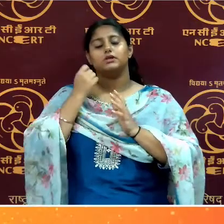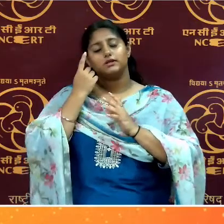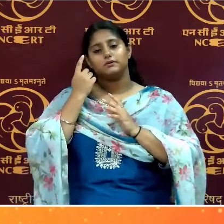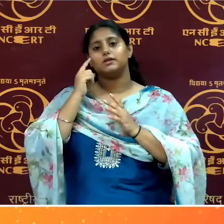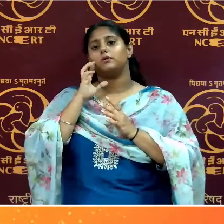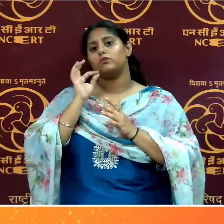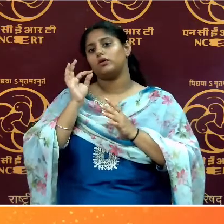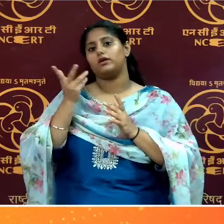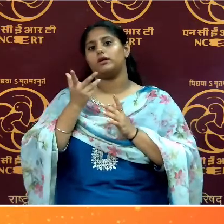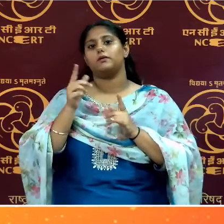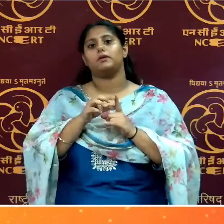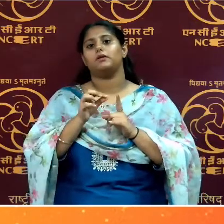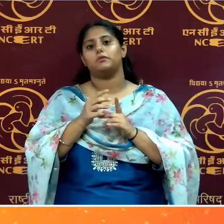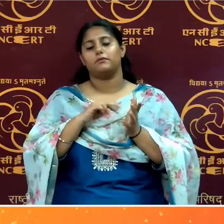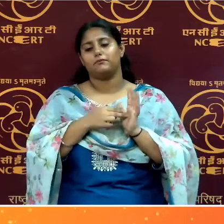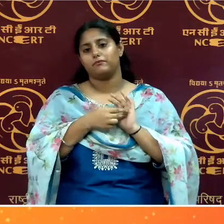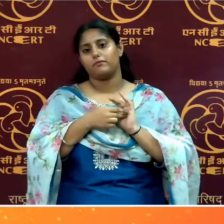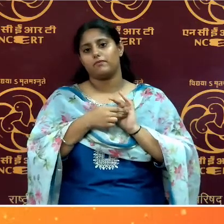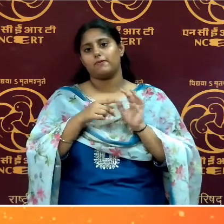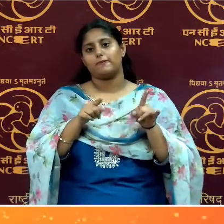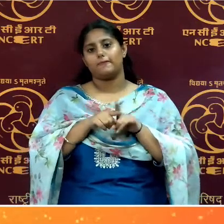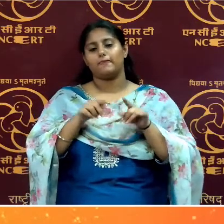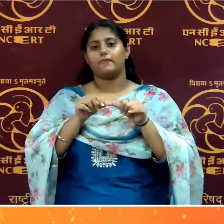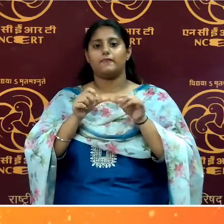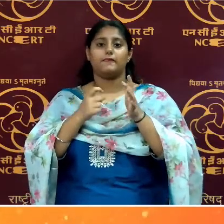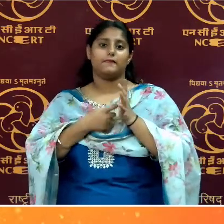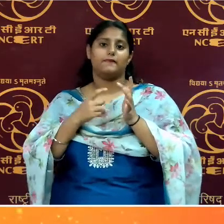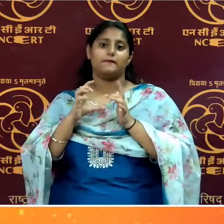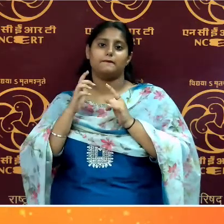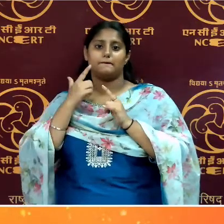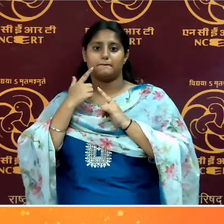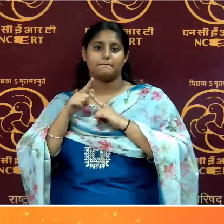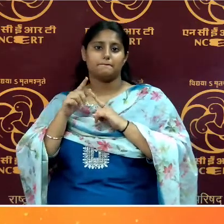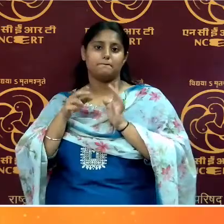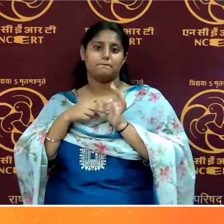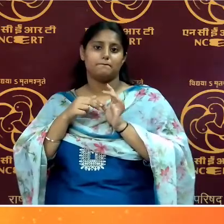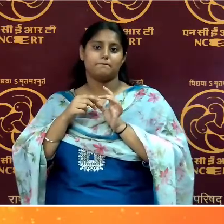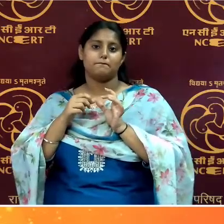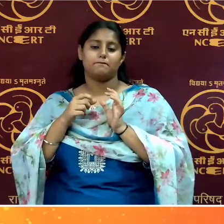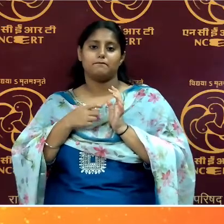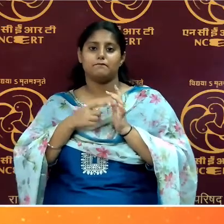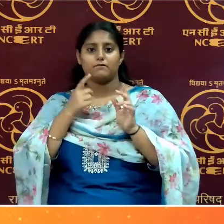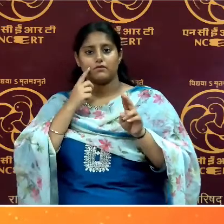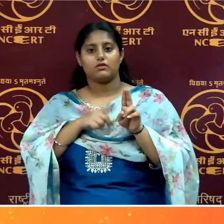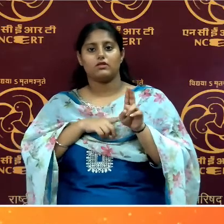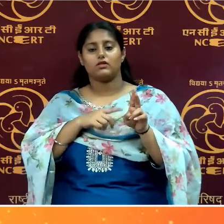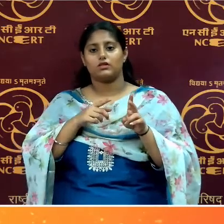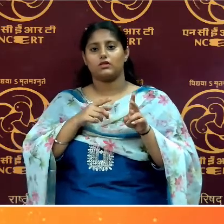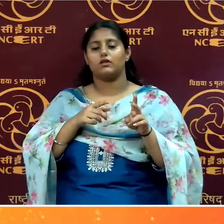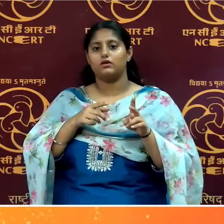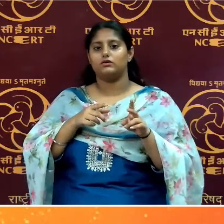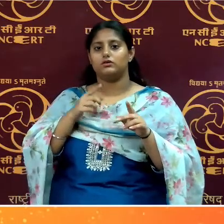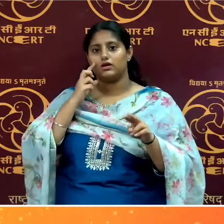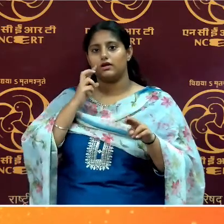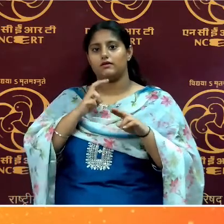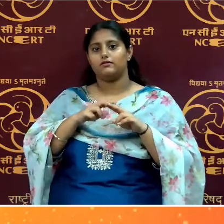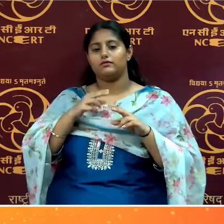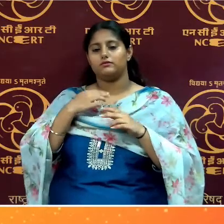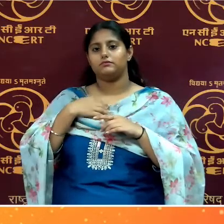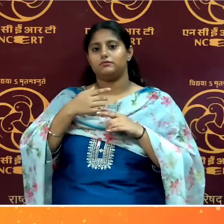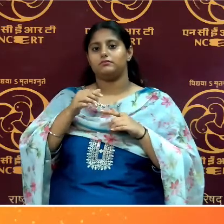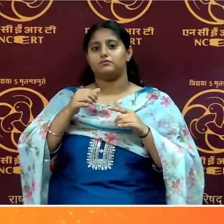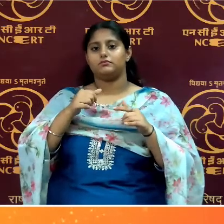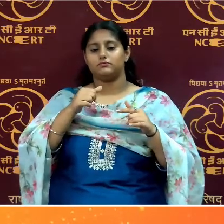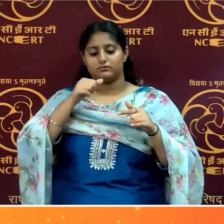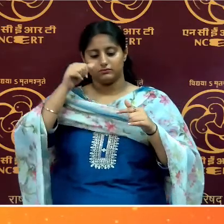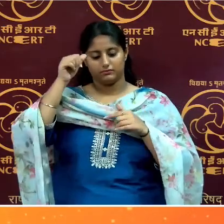Right, because Archimedes also, he was in his bathtub when he got the answer